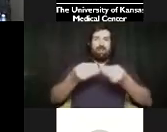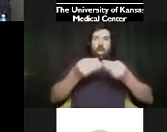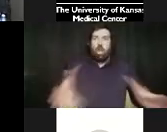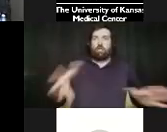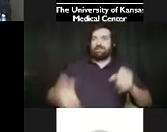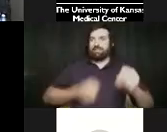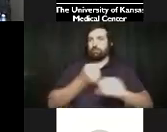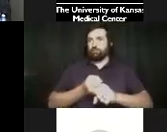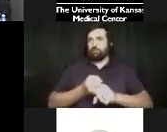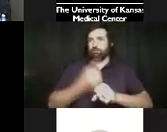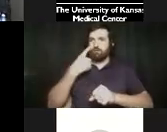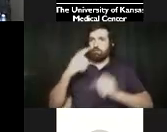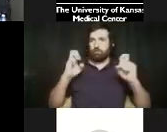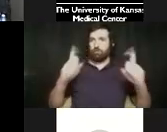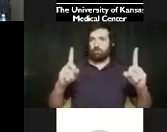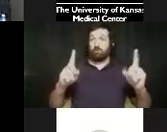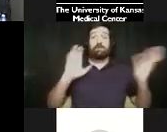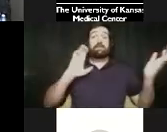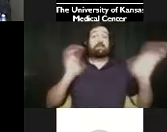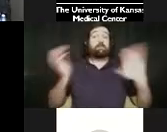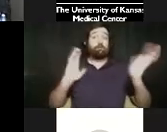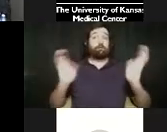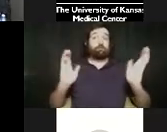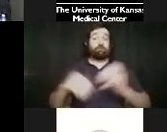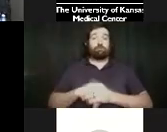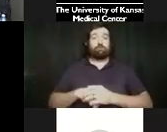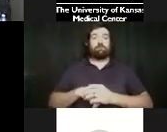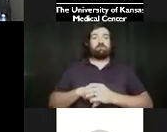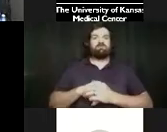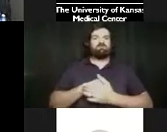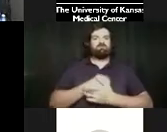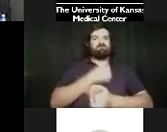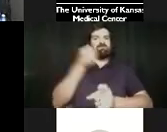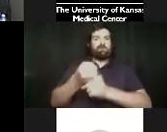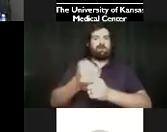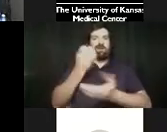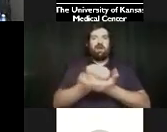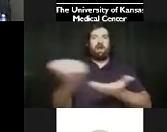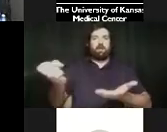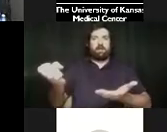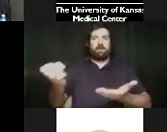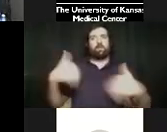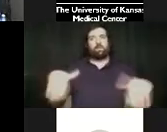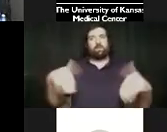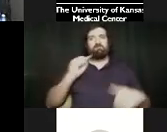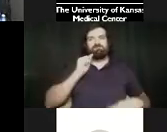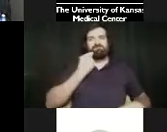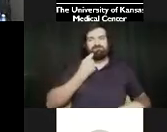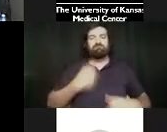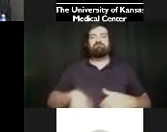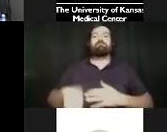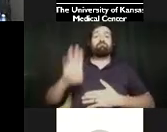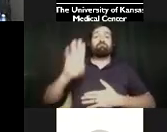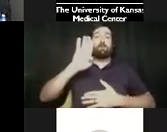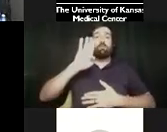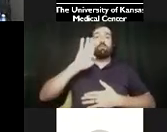education. Similarly, the impact on economics has also been profound. In the brown